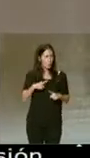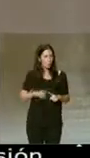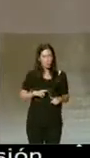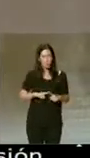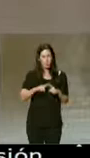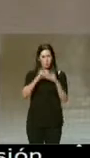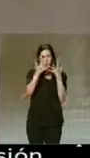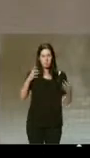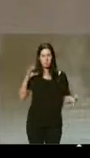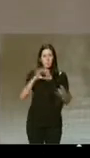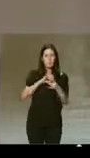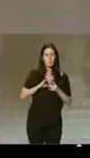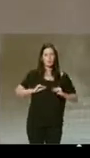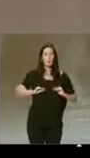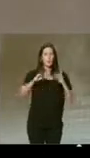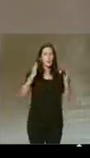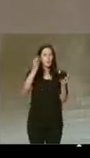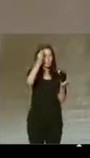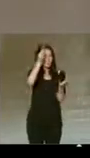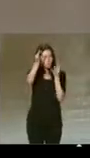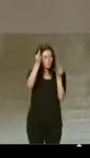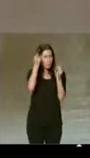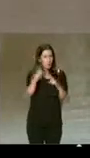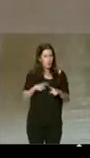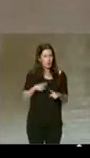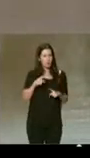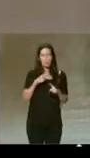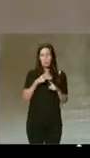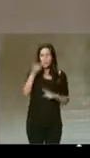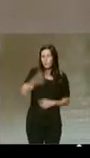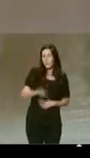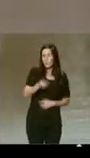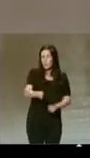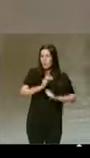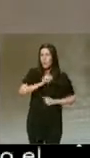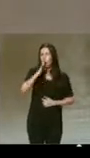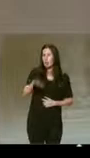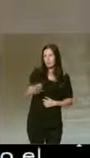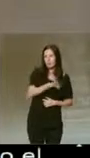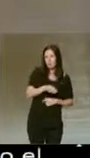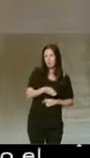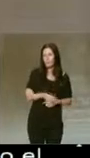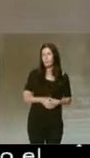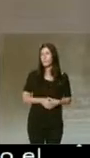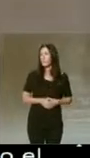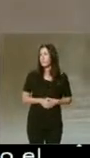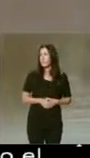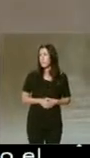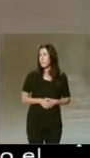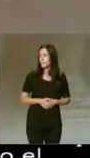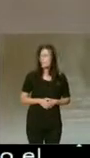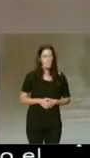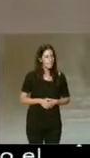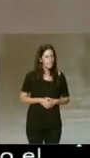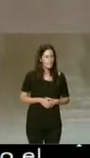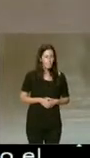we focused on the nuances behind the title to this session. The nuances that